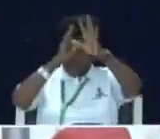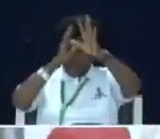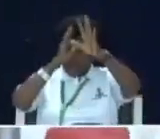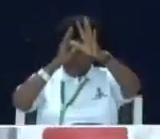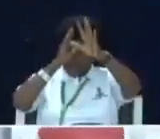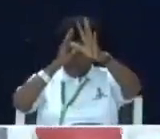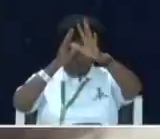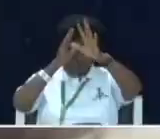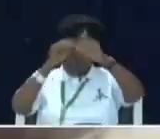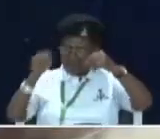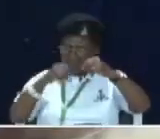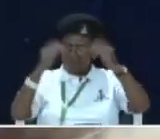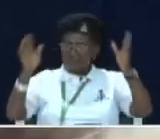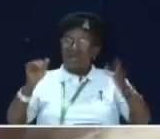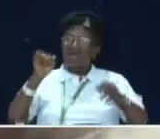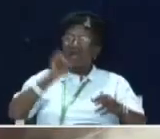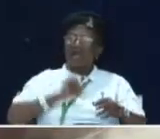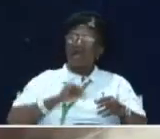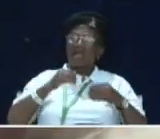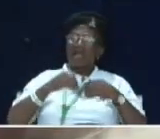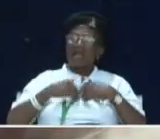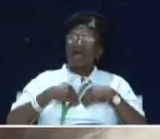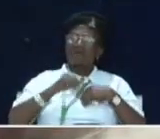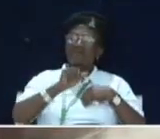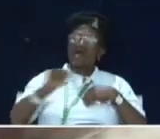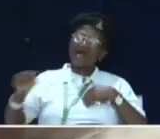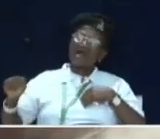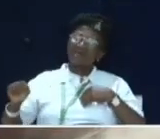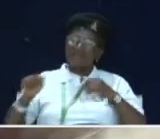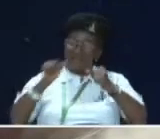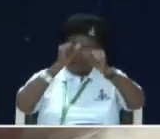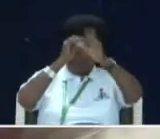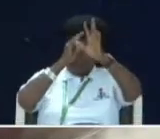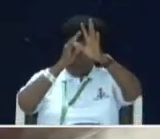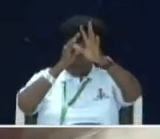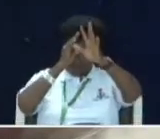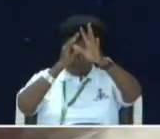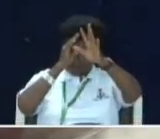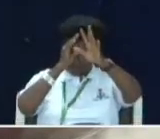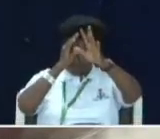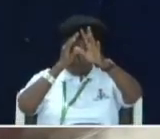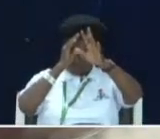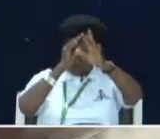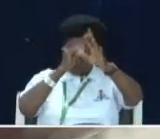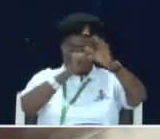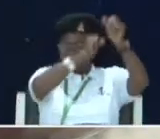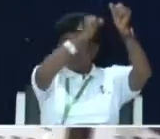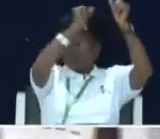Father, hallelujah. I have a Father,